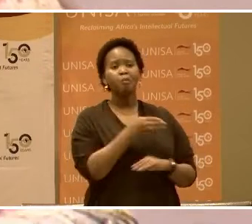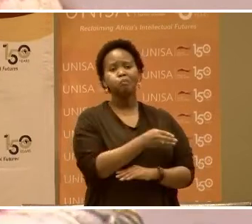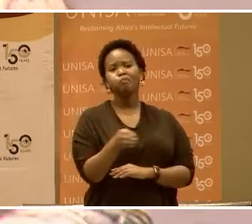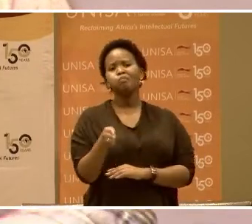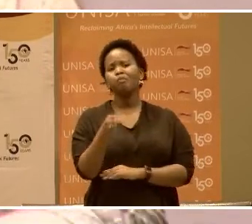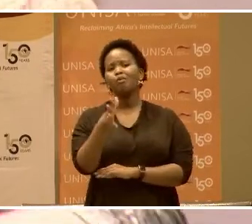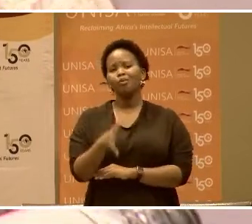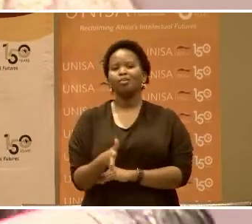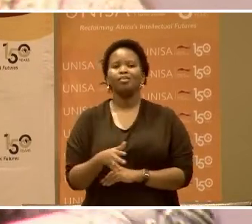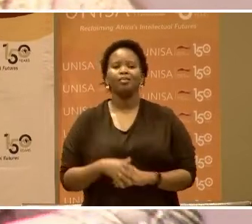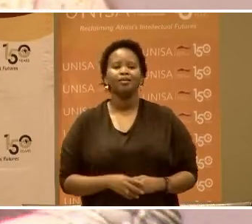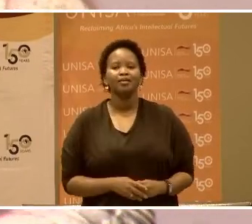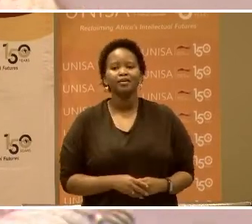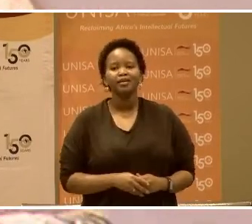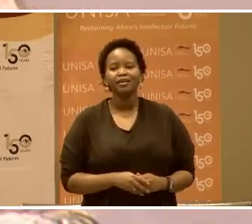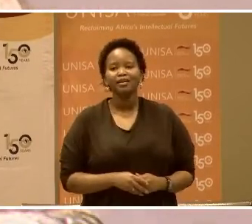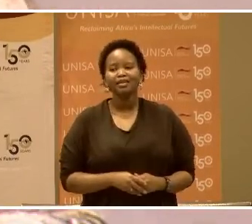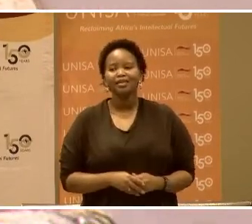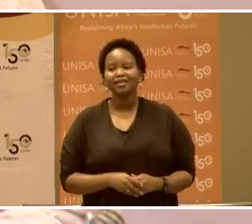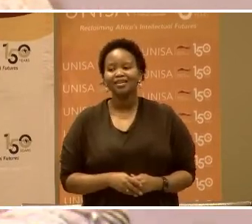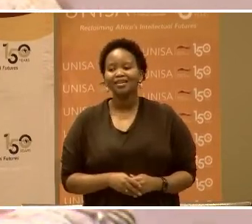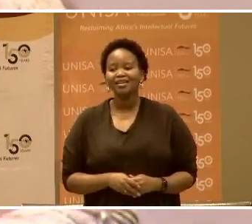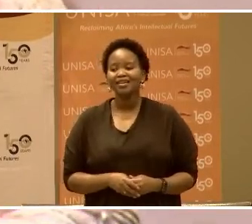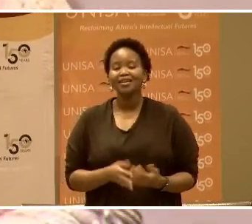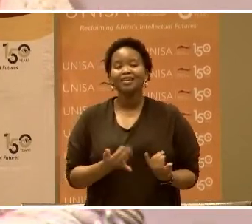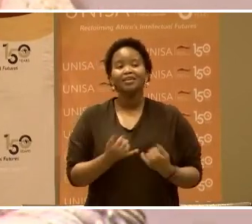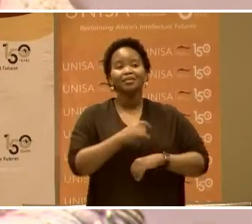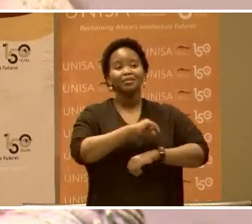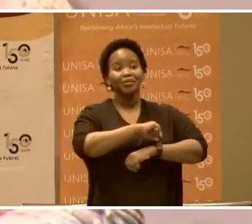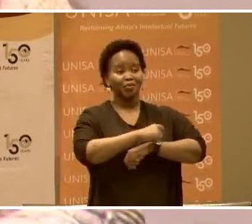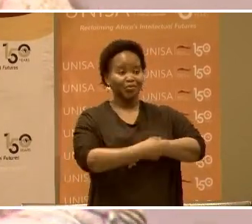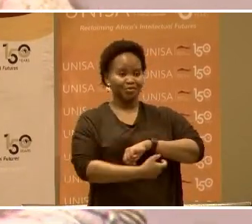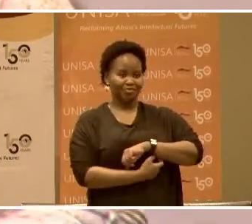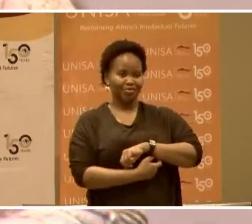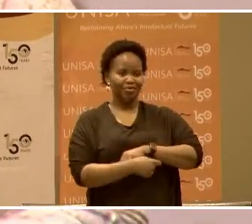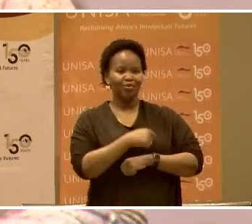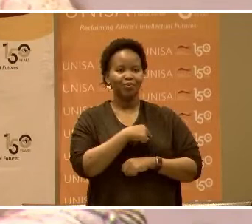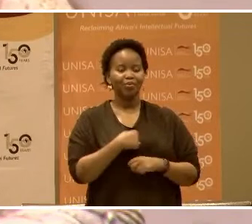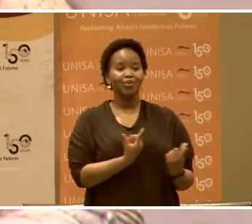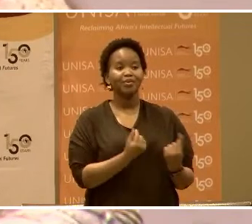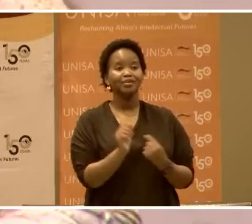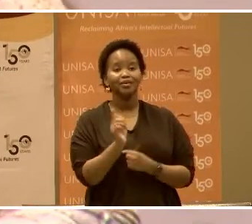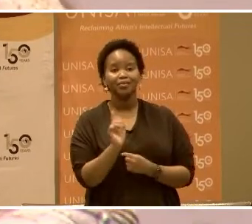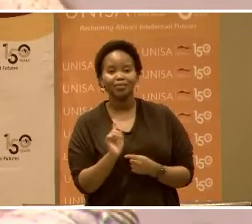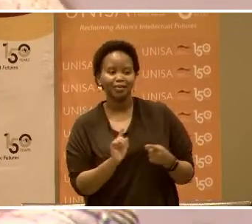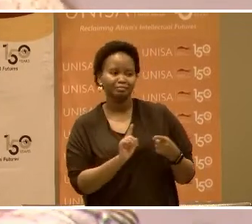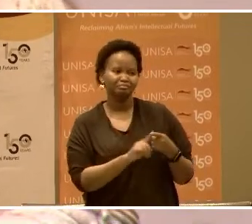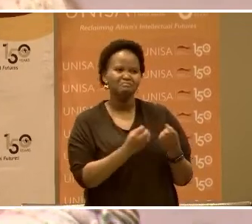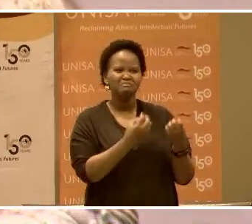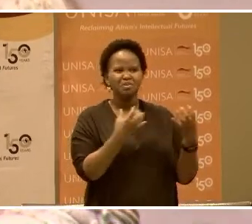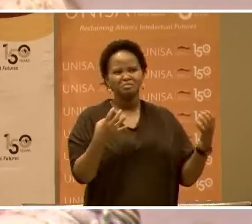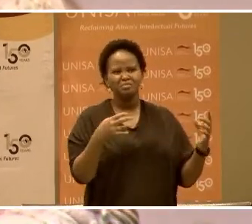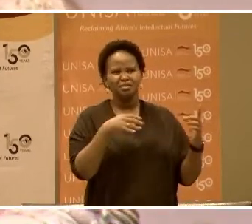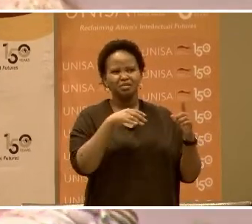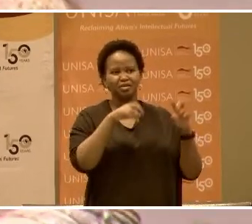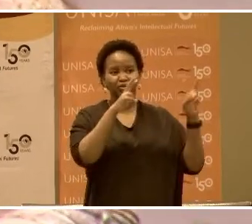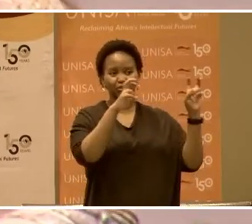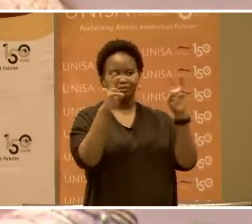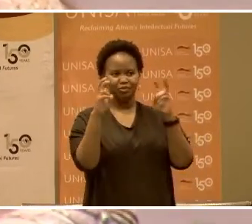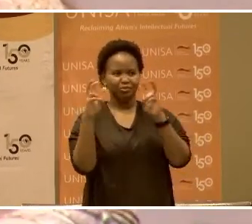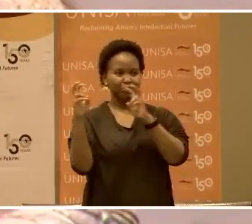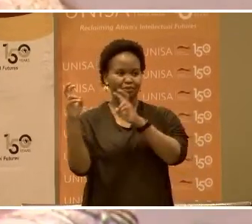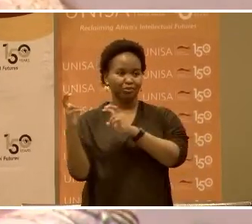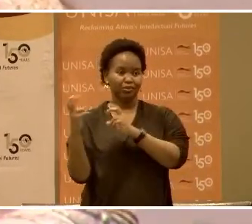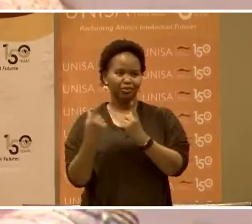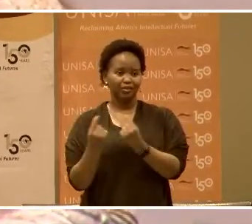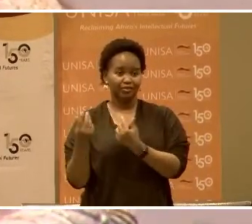so during the conference, we've touched on a variety of important topics, inclusive of how